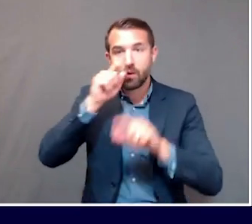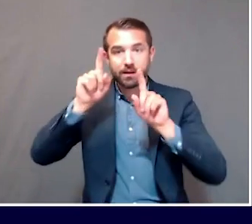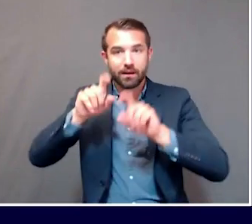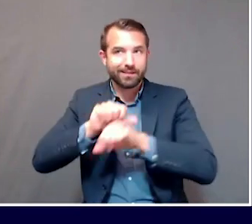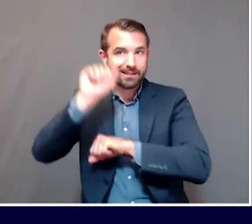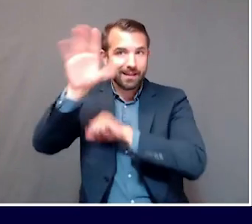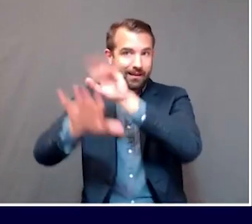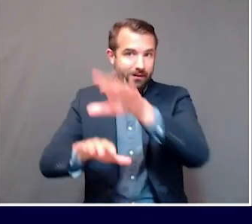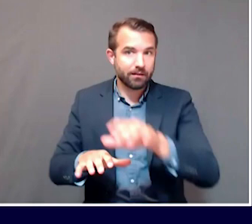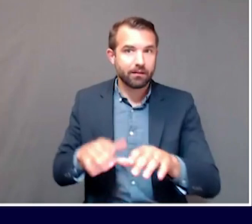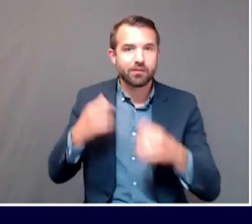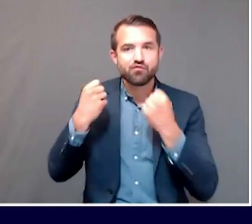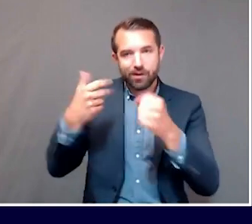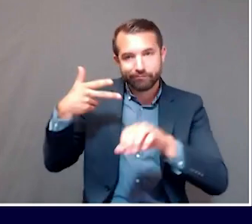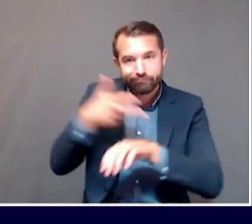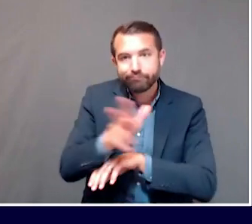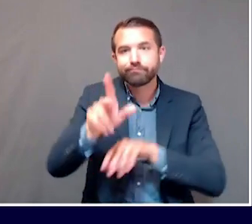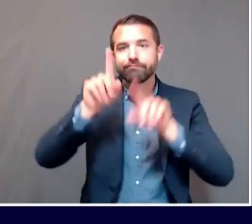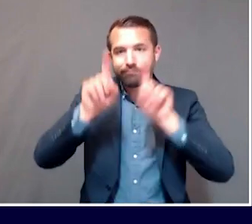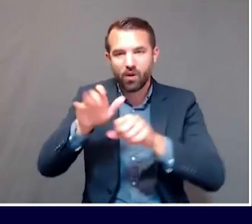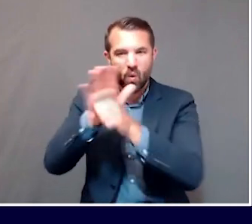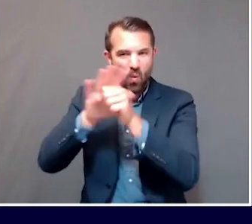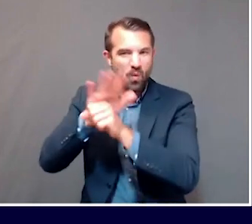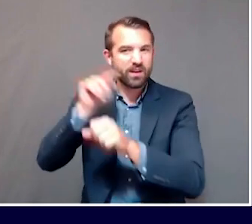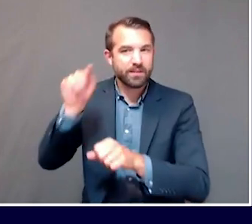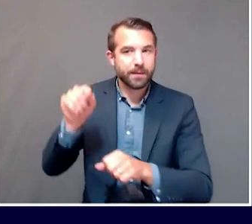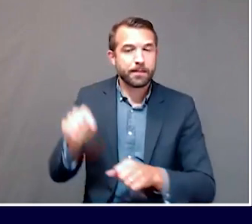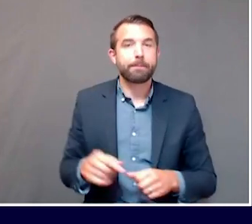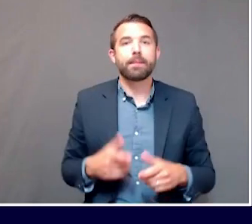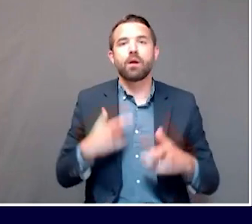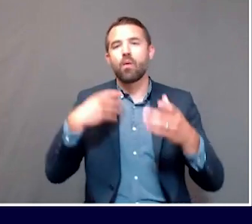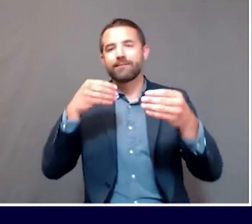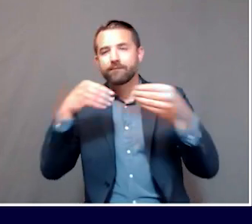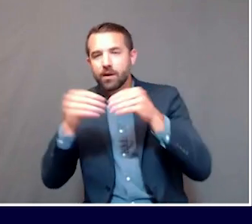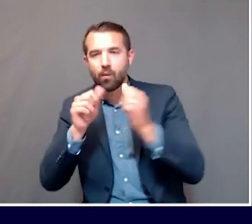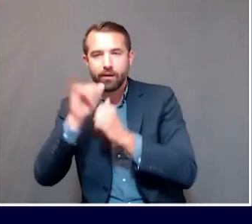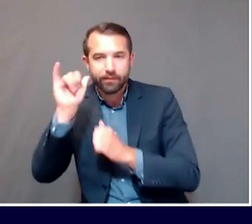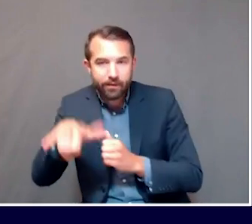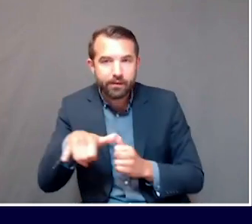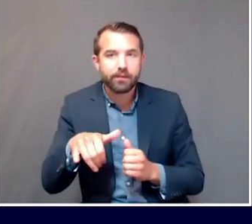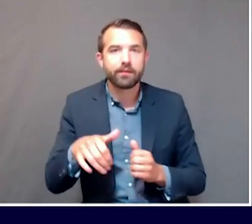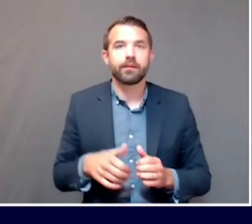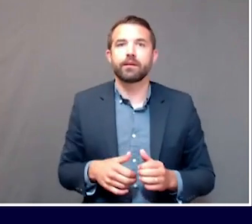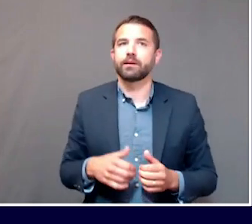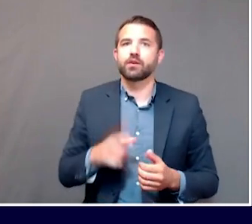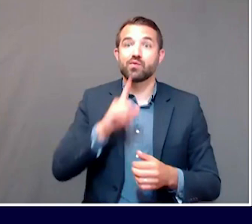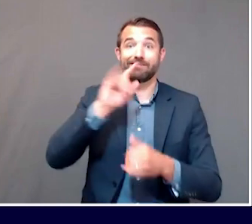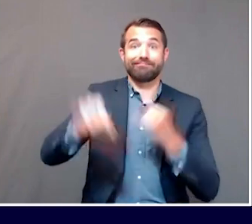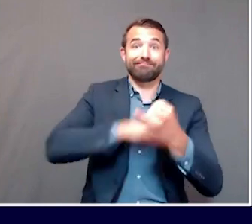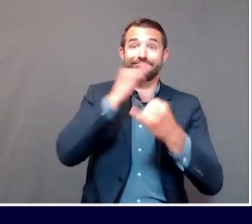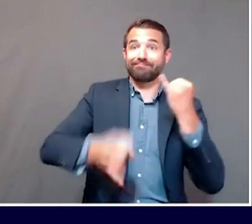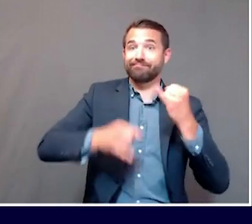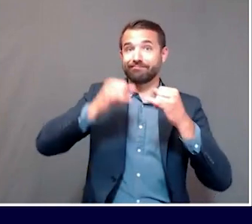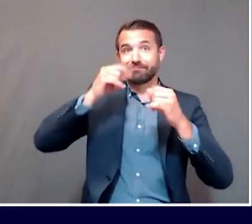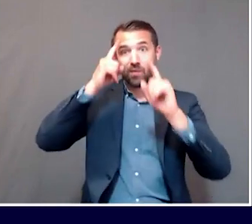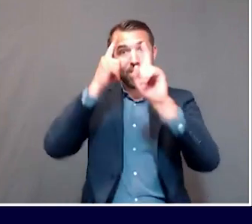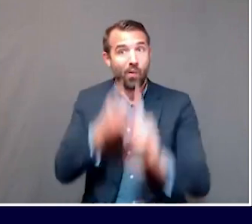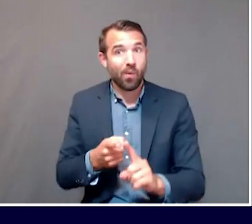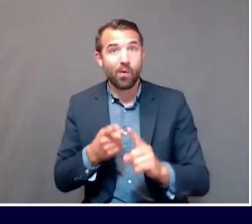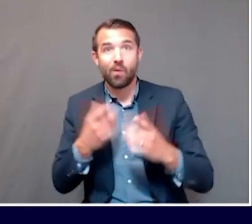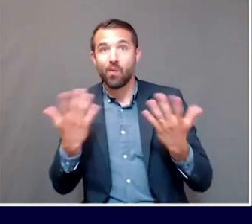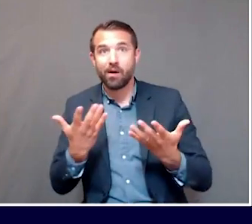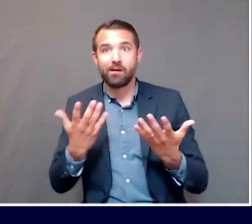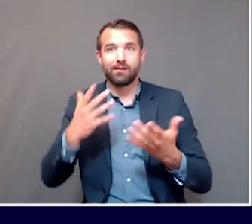sure people throughout the state of Maine have relatively quick access to a site where they can go and get a